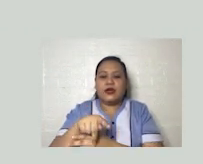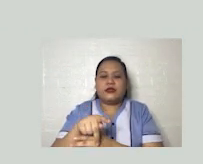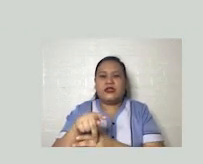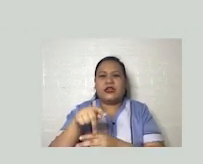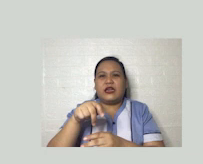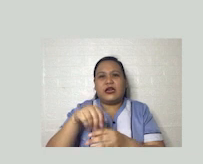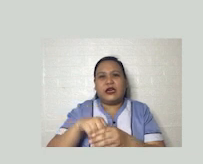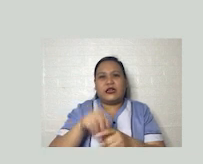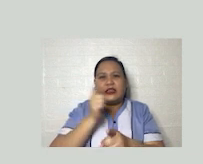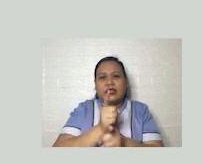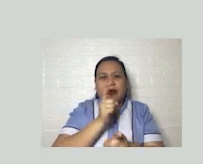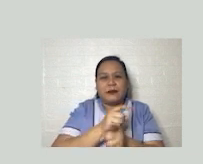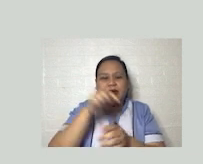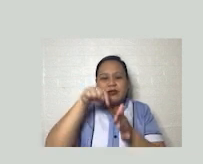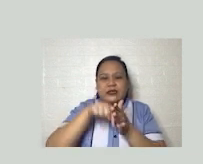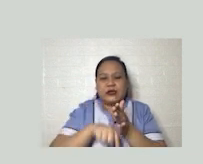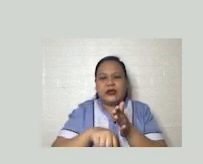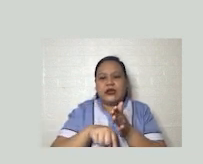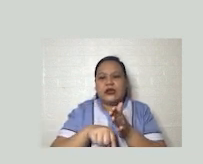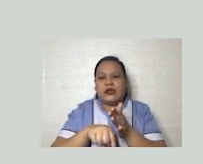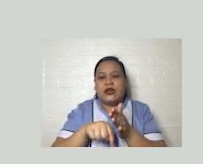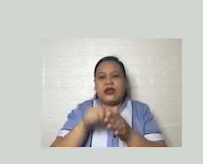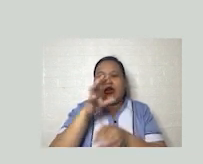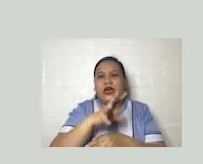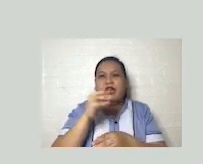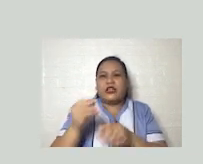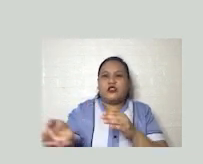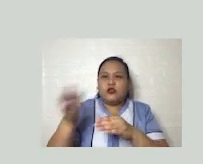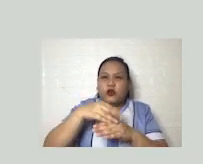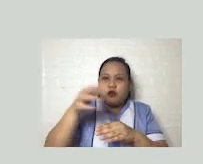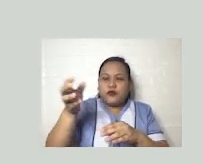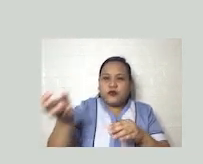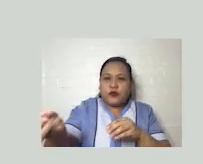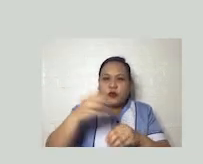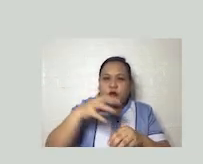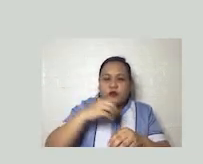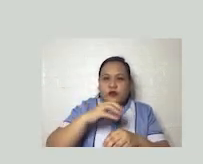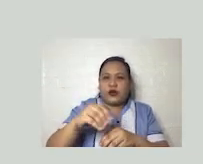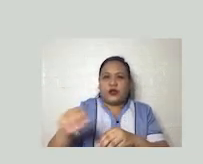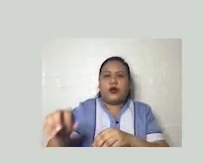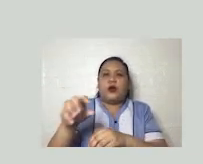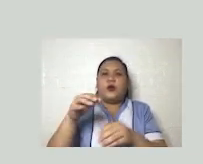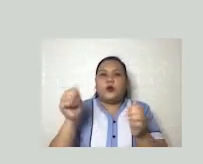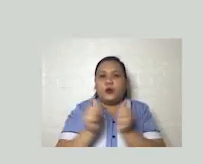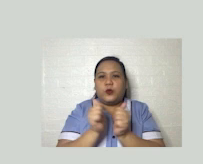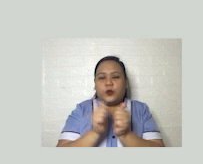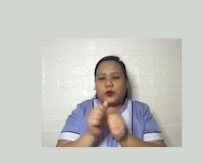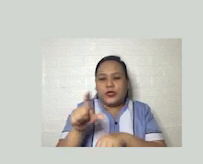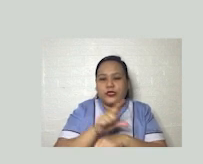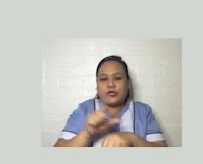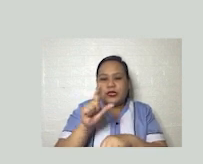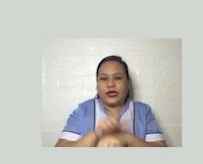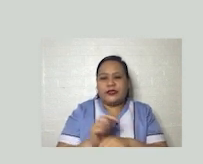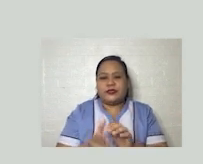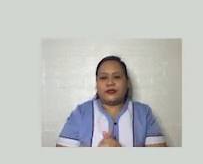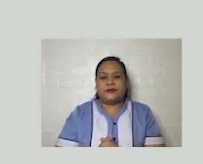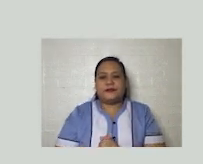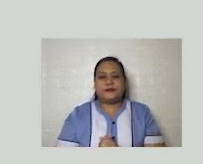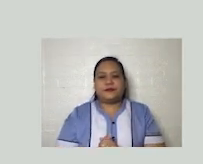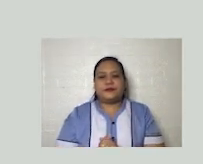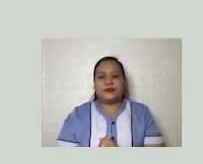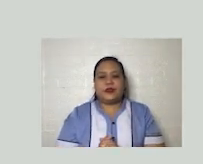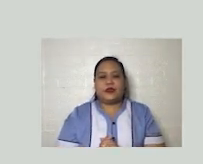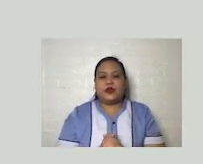Seeds must be sown at proper depth and should be properly covered with soil to get adequate moisture for